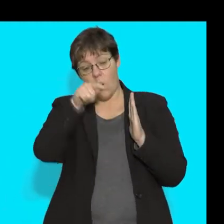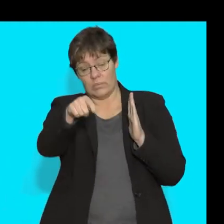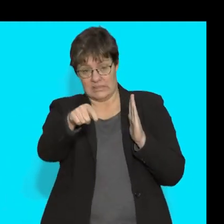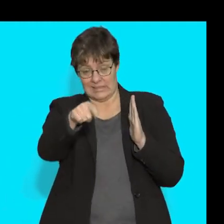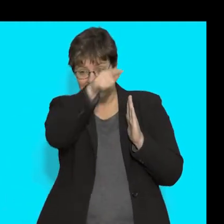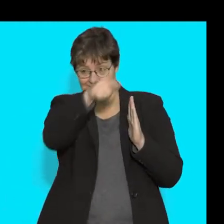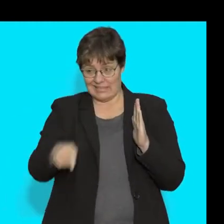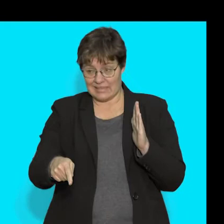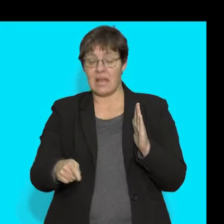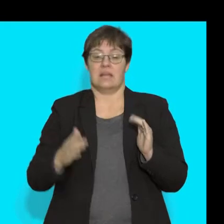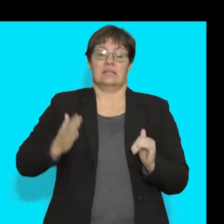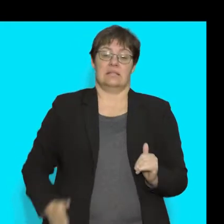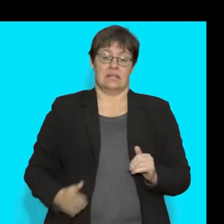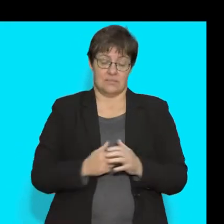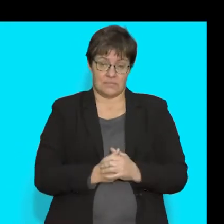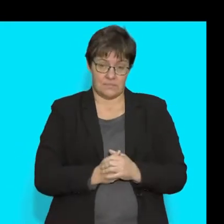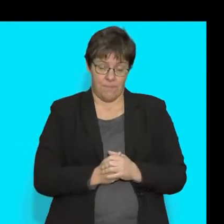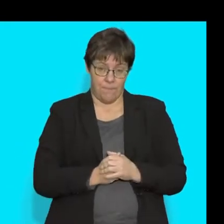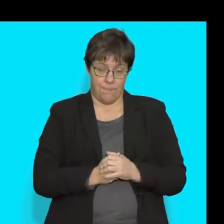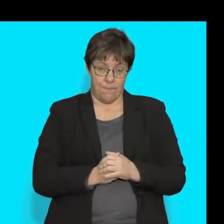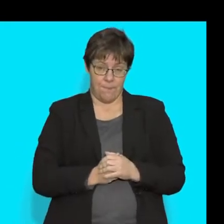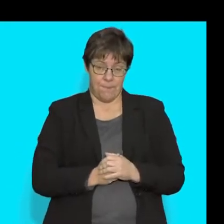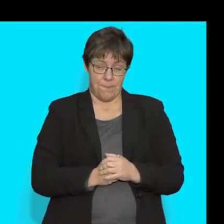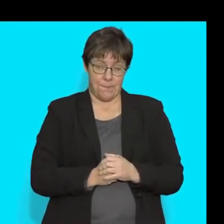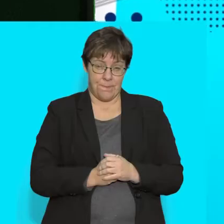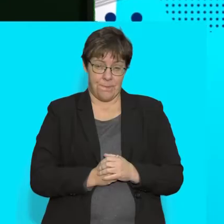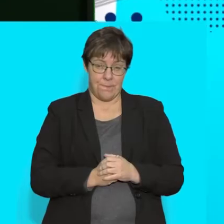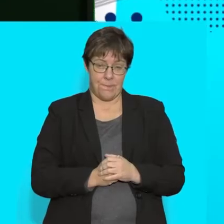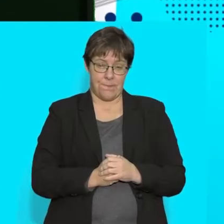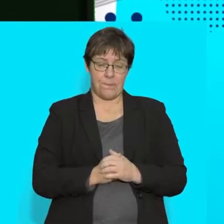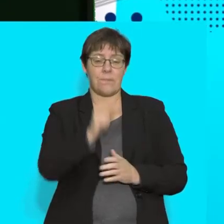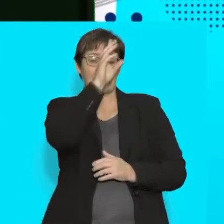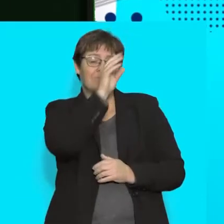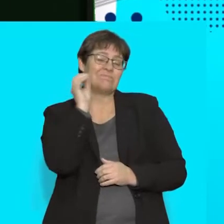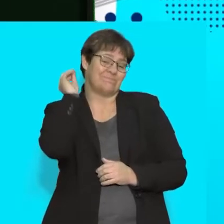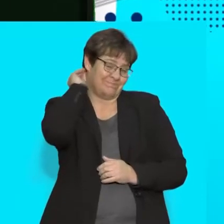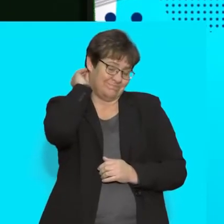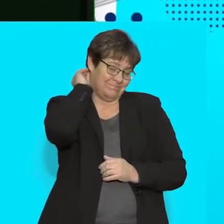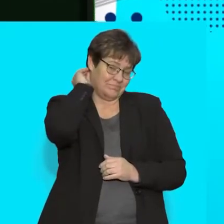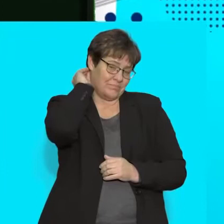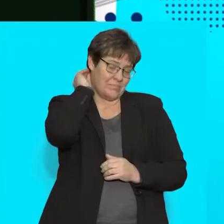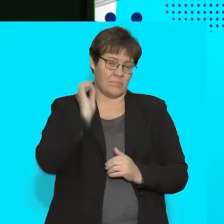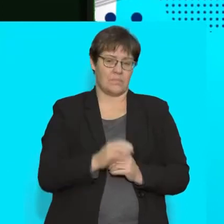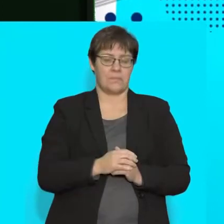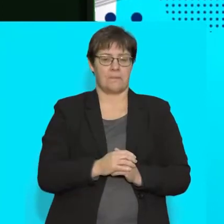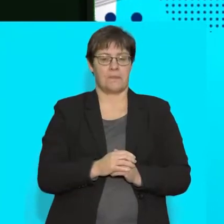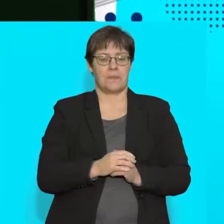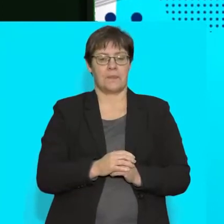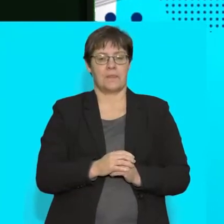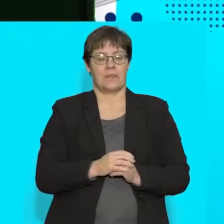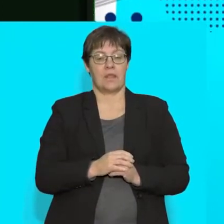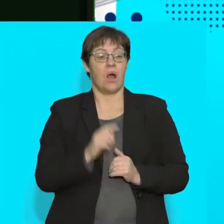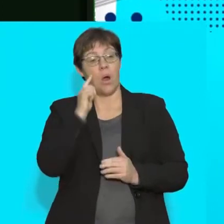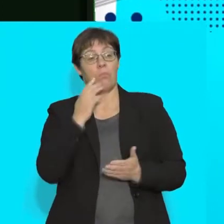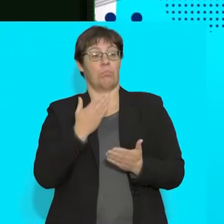angled triangle, right? With these guys, please note this. You don't need